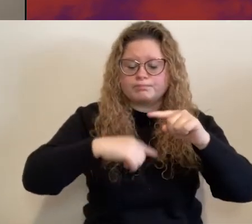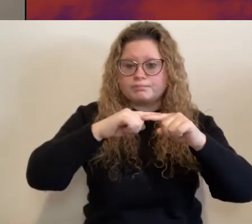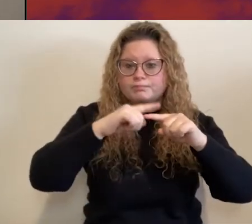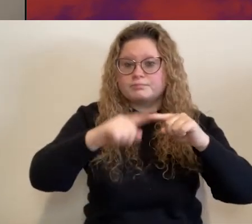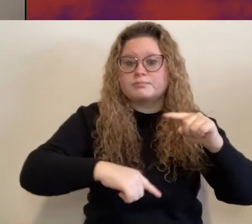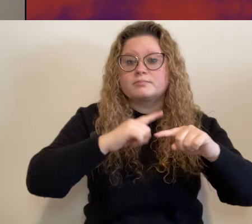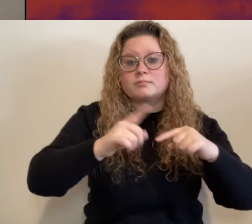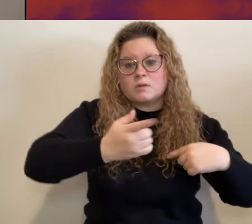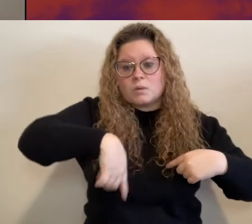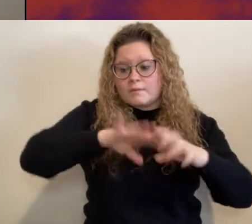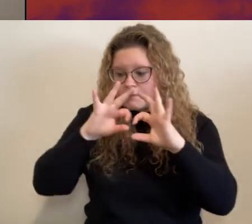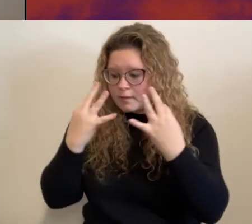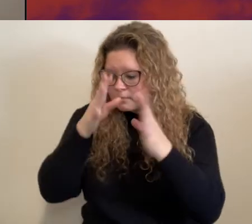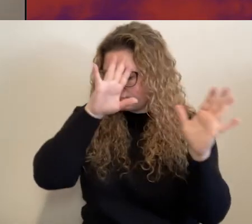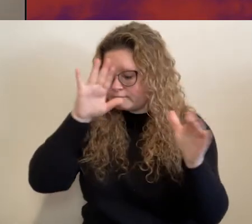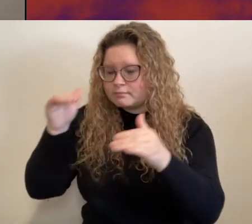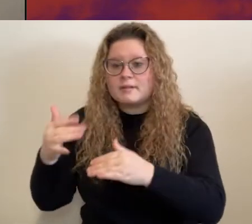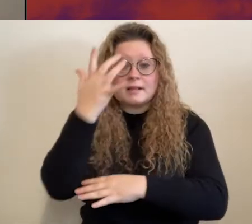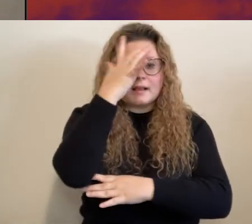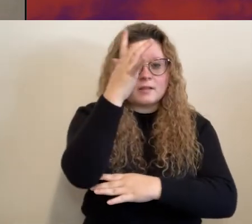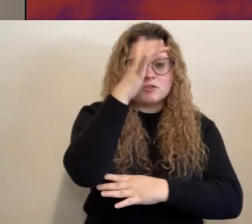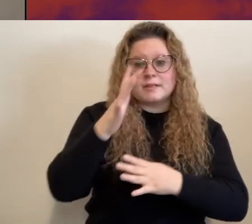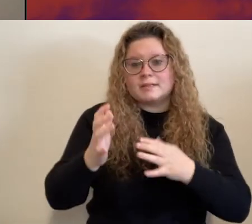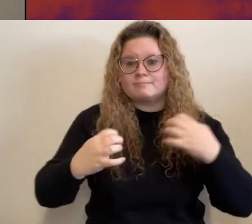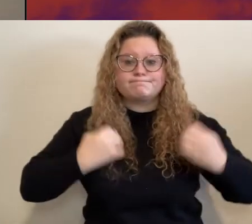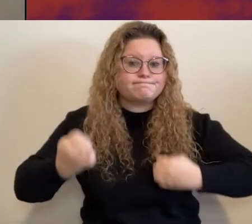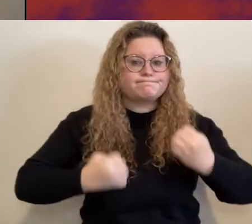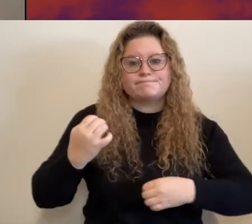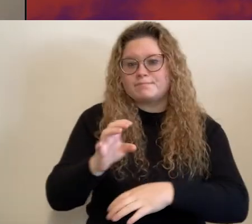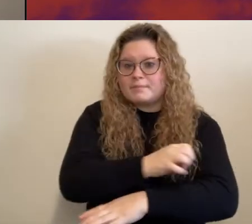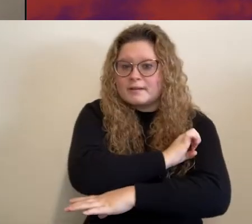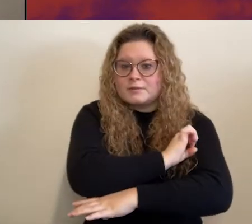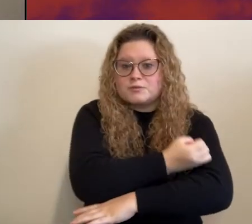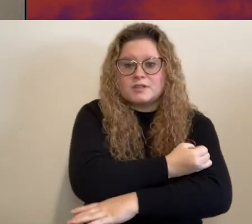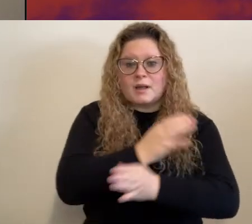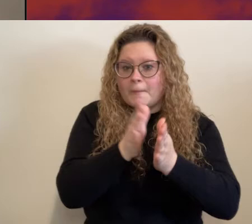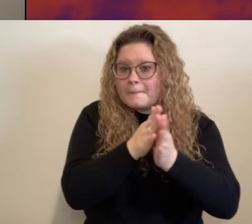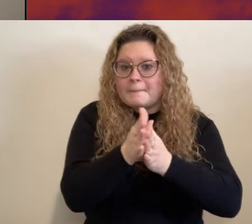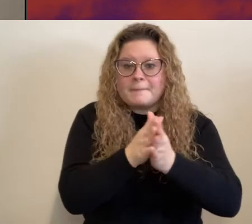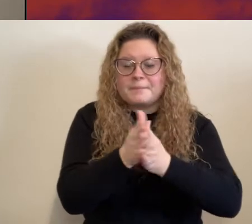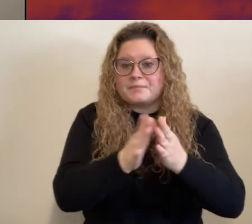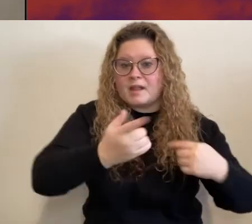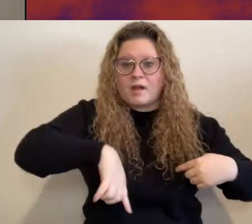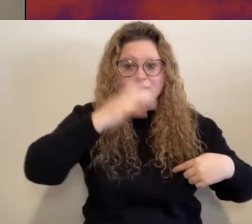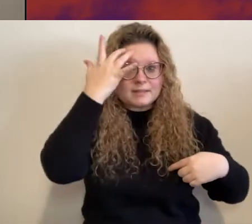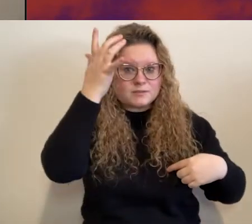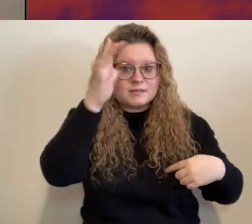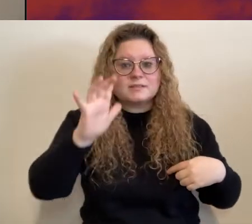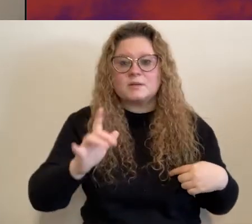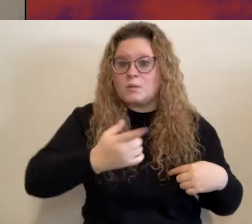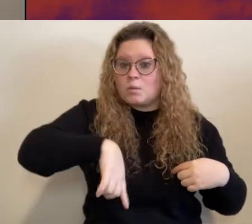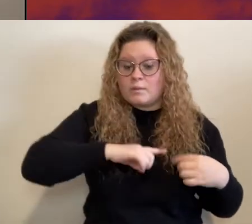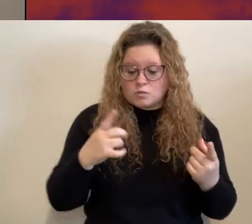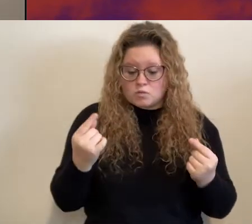domestically, energetically, intellectually, and emotionally on the same page in this piece of time? The blocks in us hold rivers